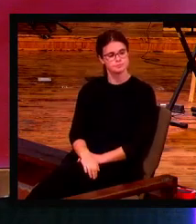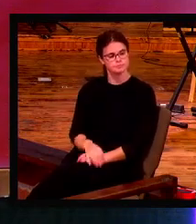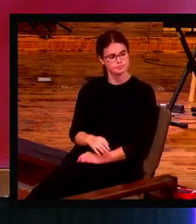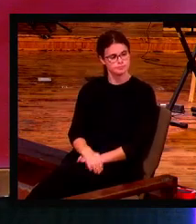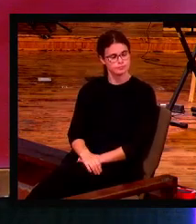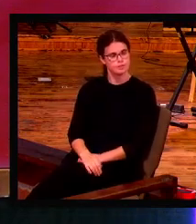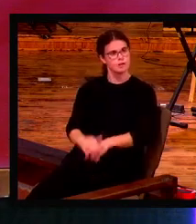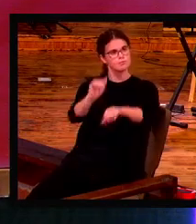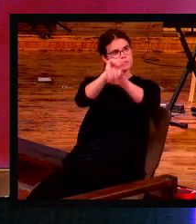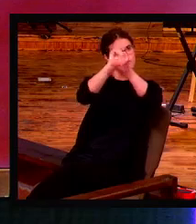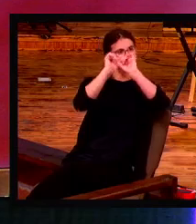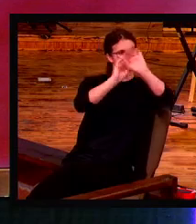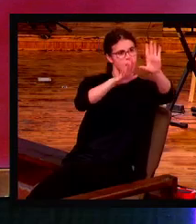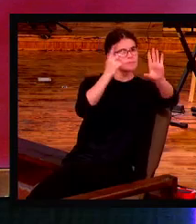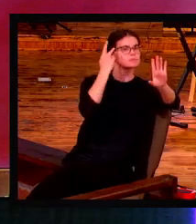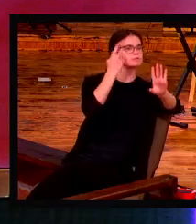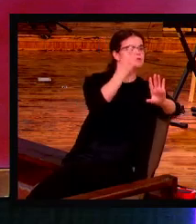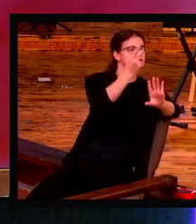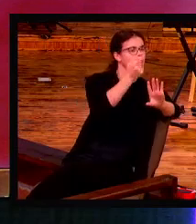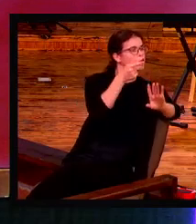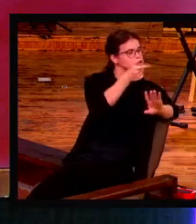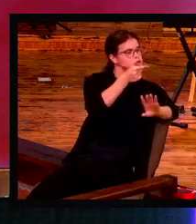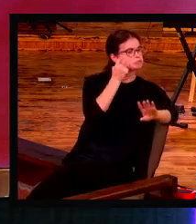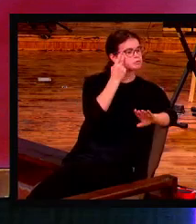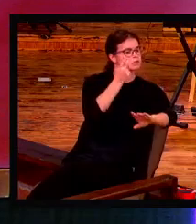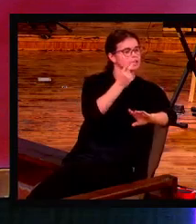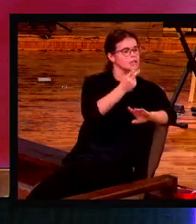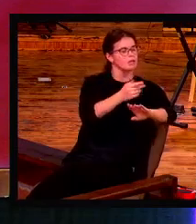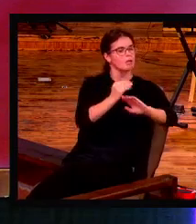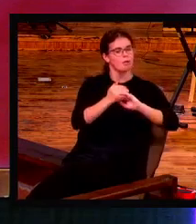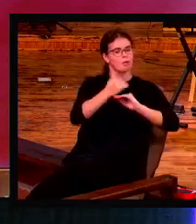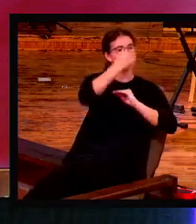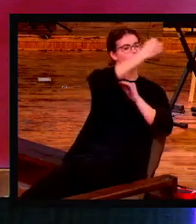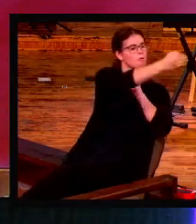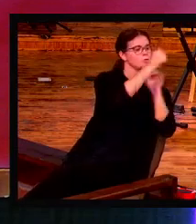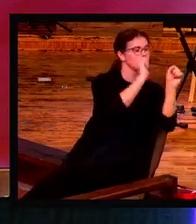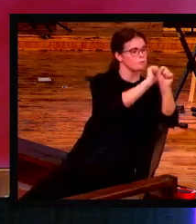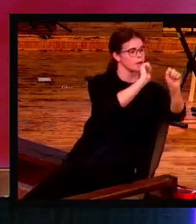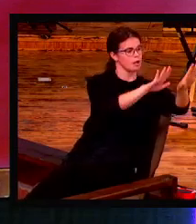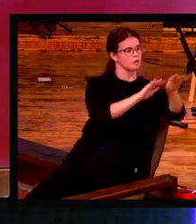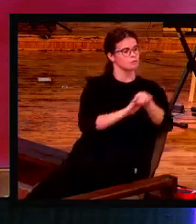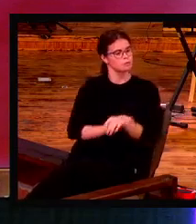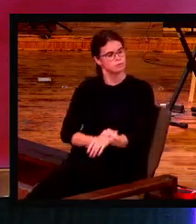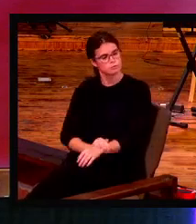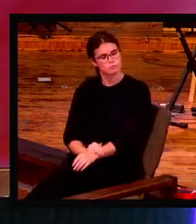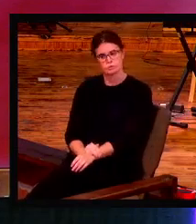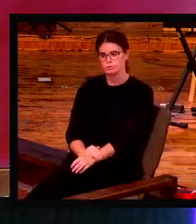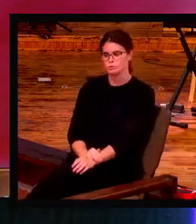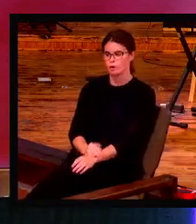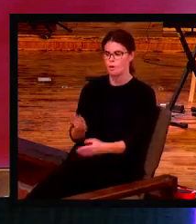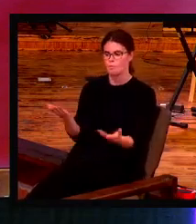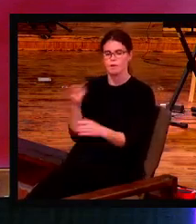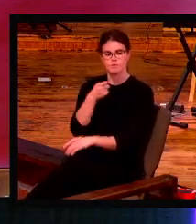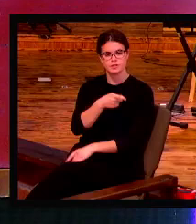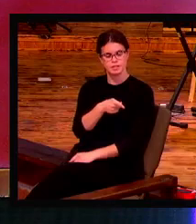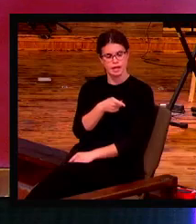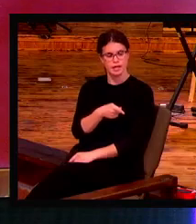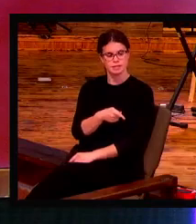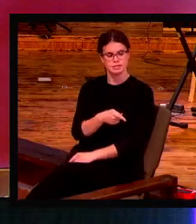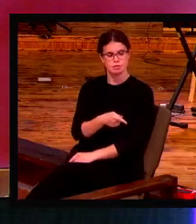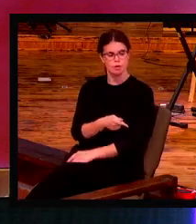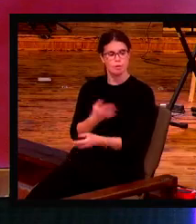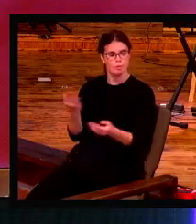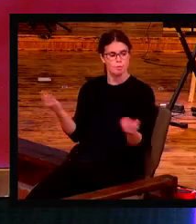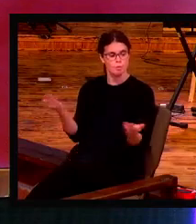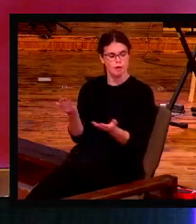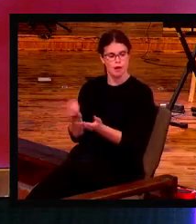from the top of this mountain, and you see the next mountaintop. Whatever that thing is, whatever it represents in your life, it